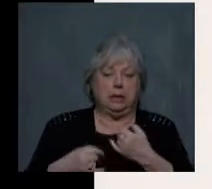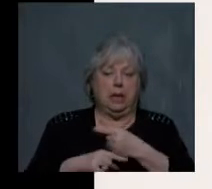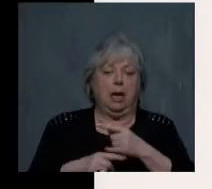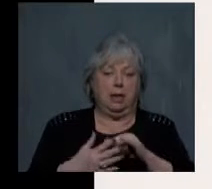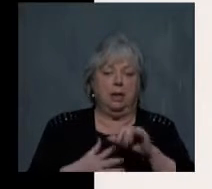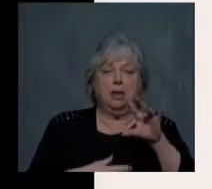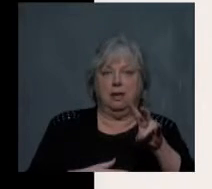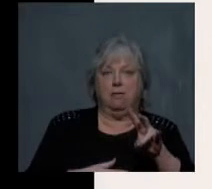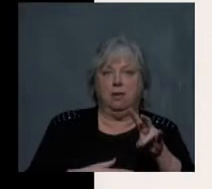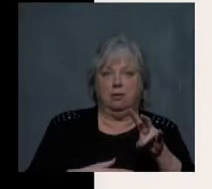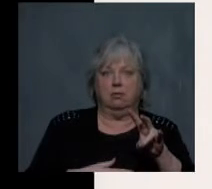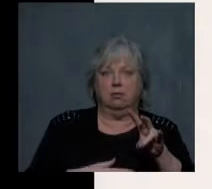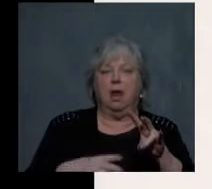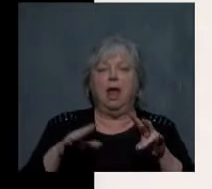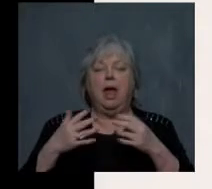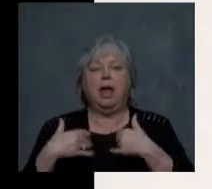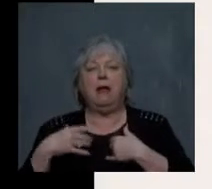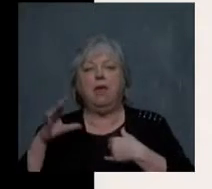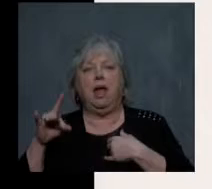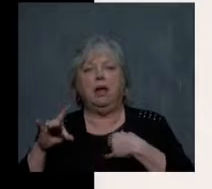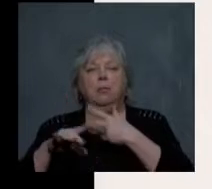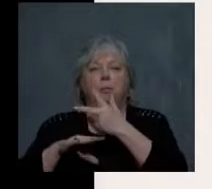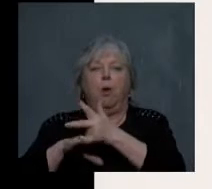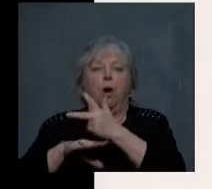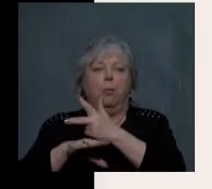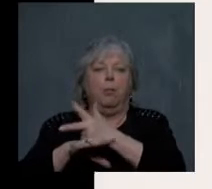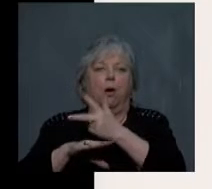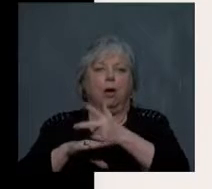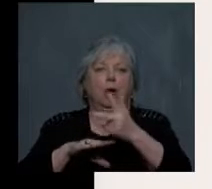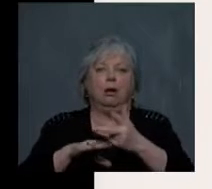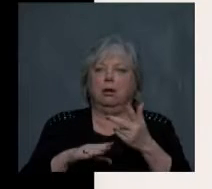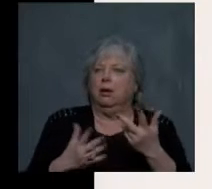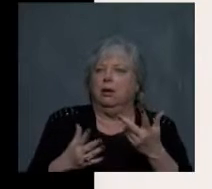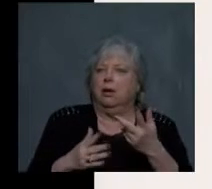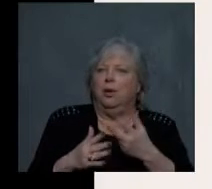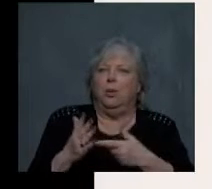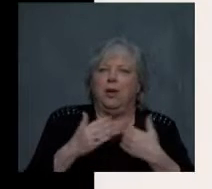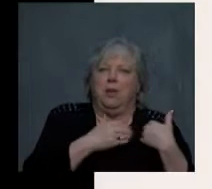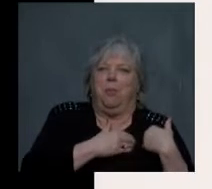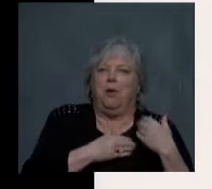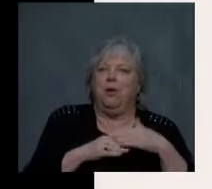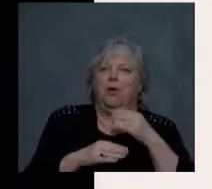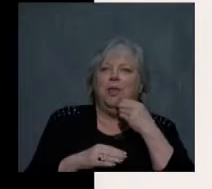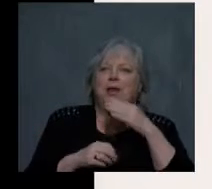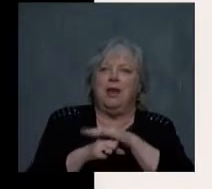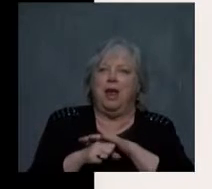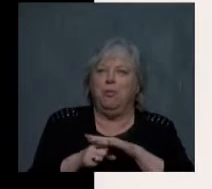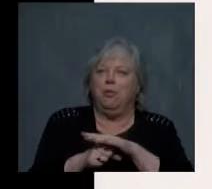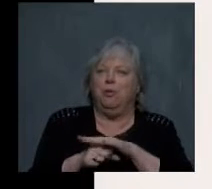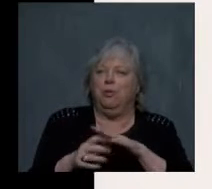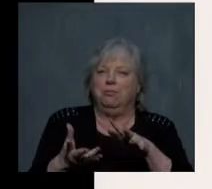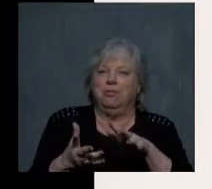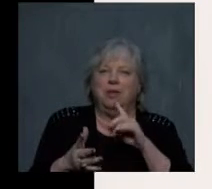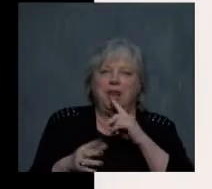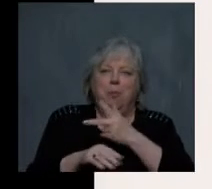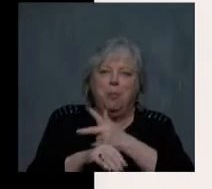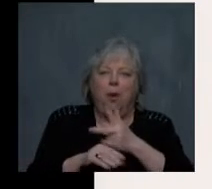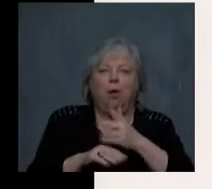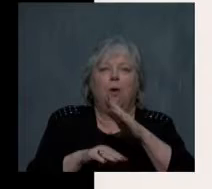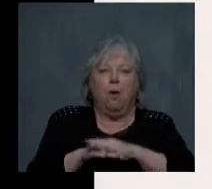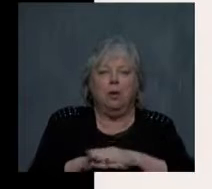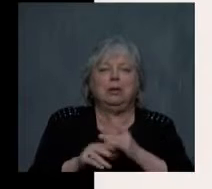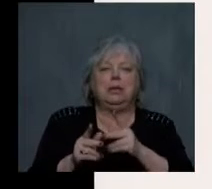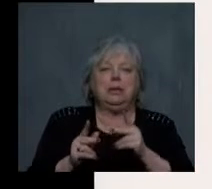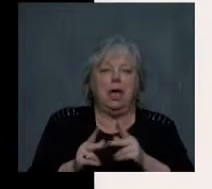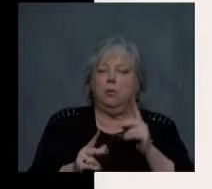And there are 8 parking spaces. Gee, what's the burden on the neighborhood? They park within the site. We heard it